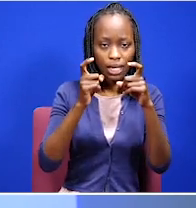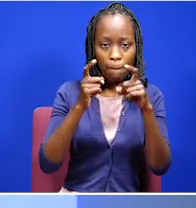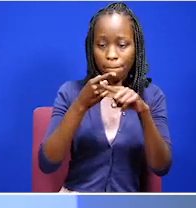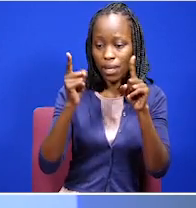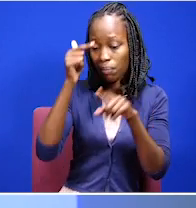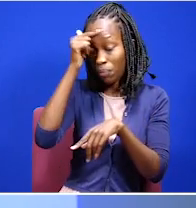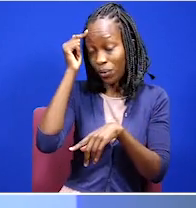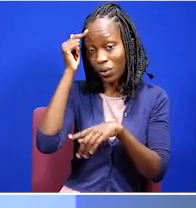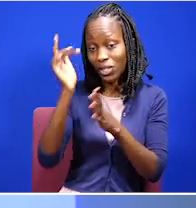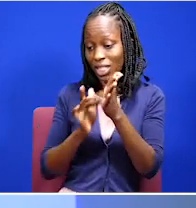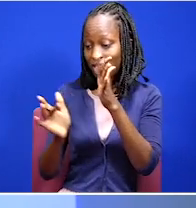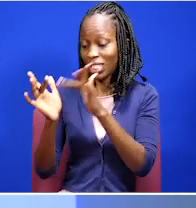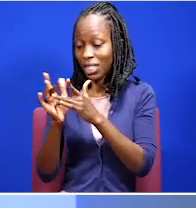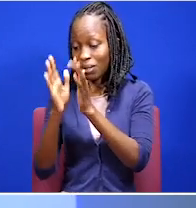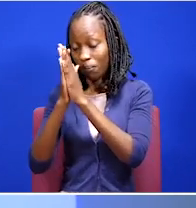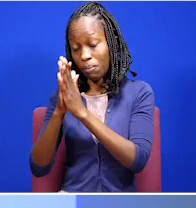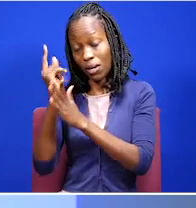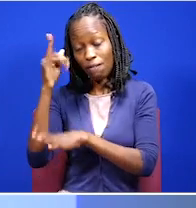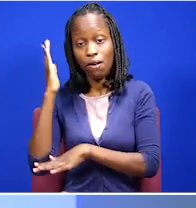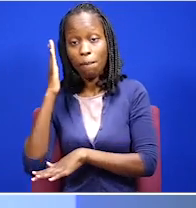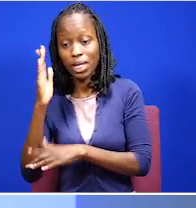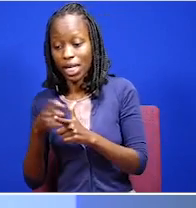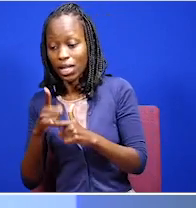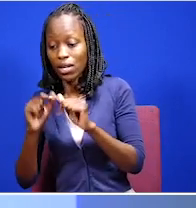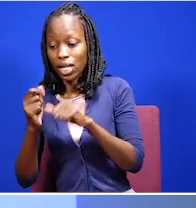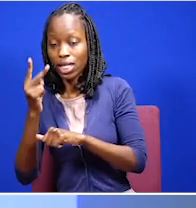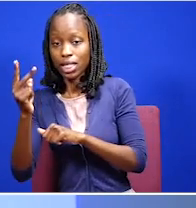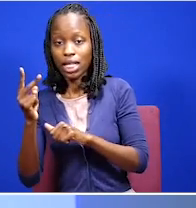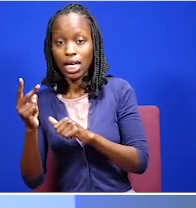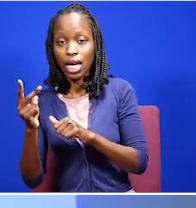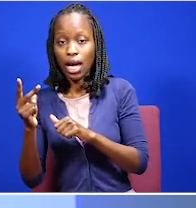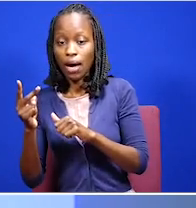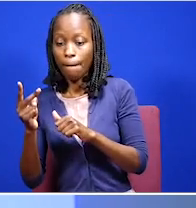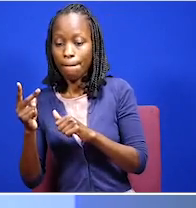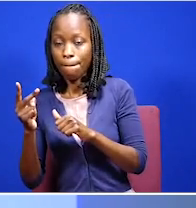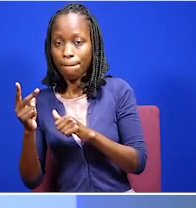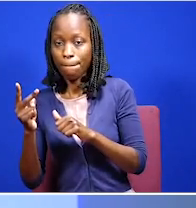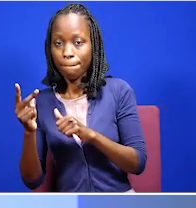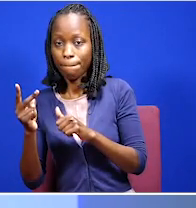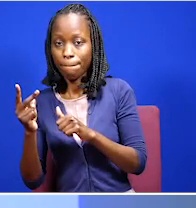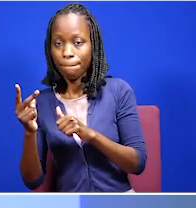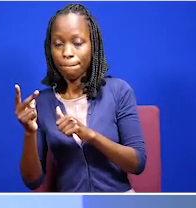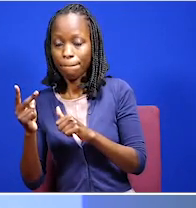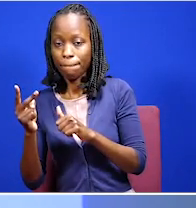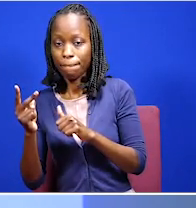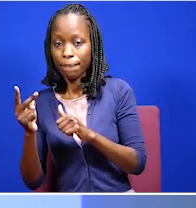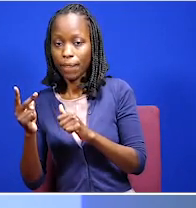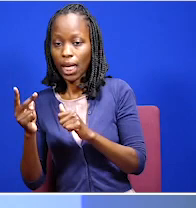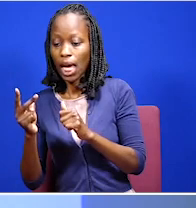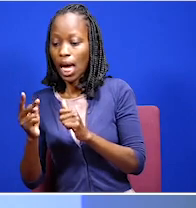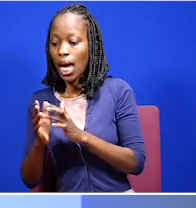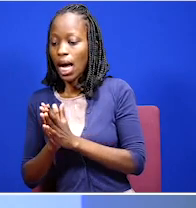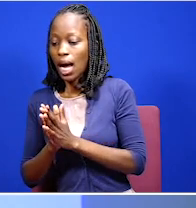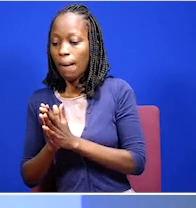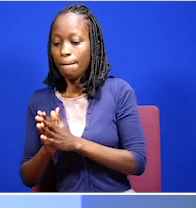Jesus. But because Christ prayed for him, we see a great man that turns out later